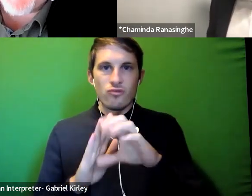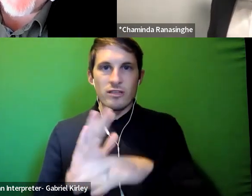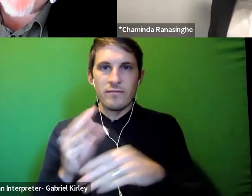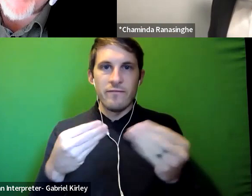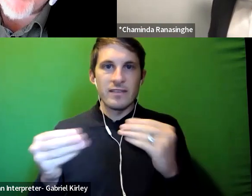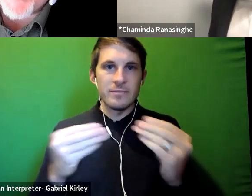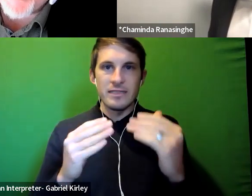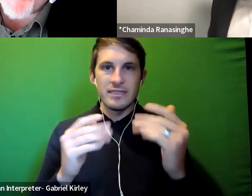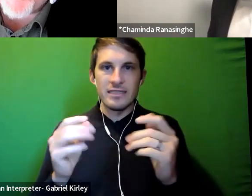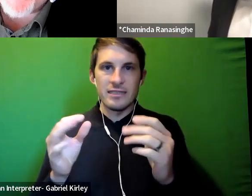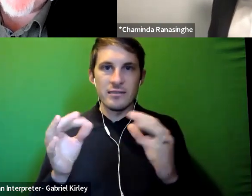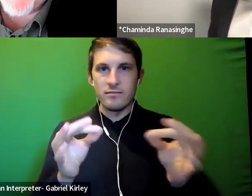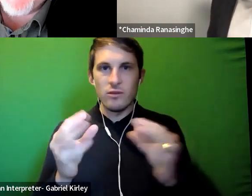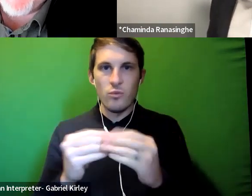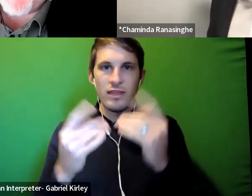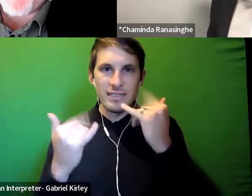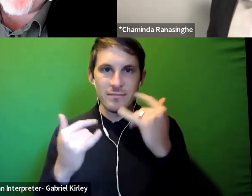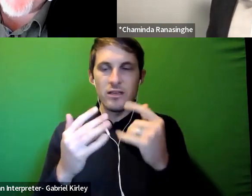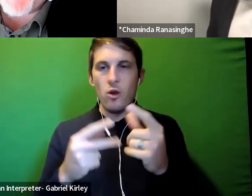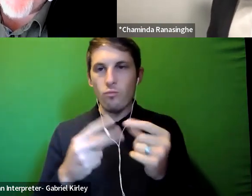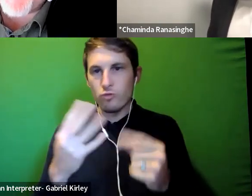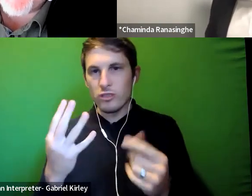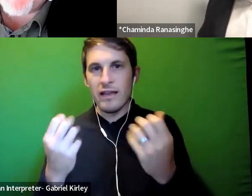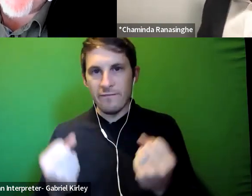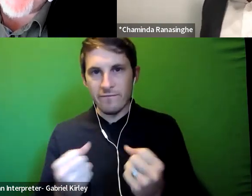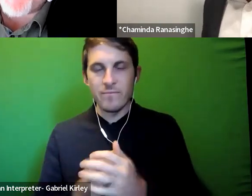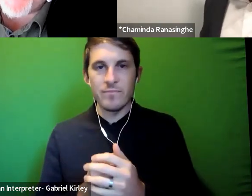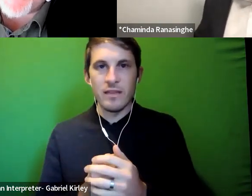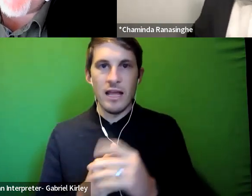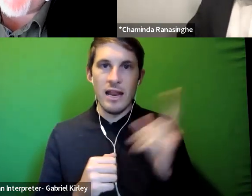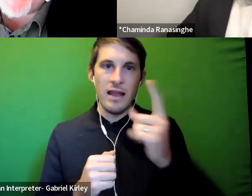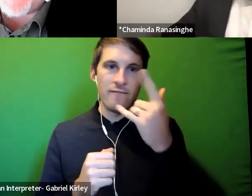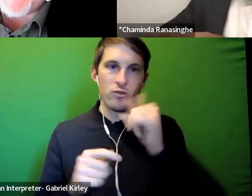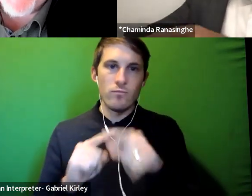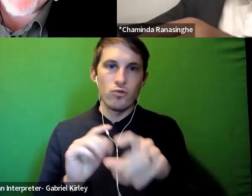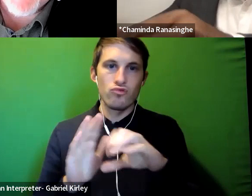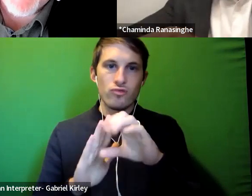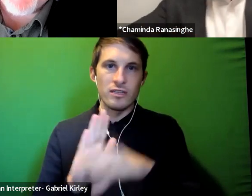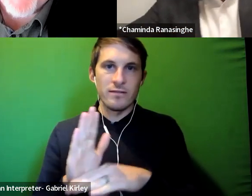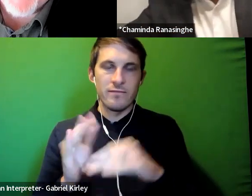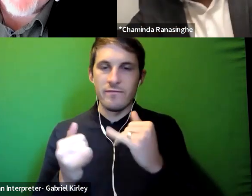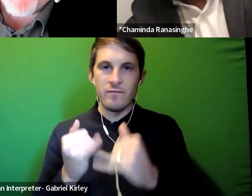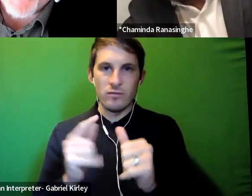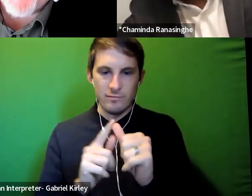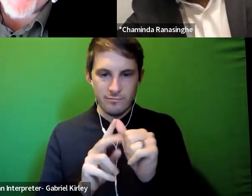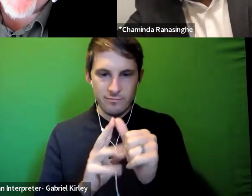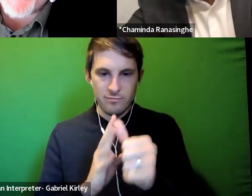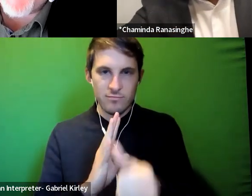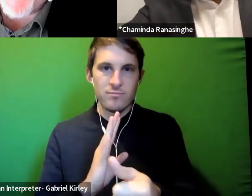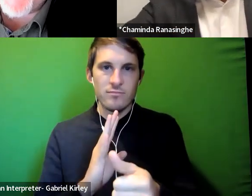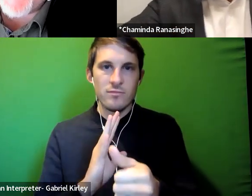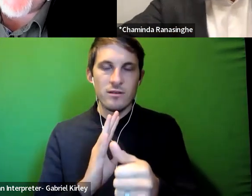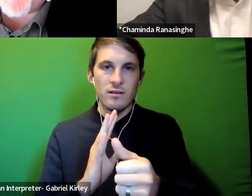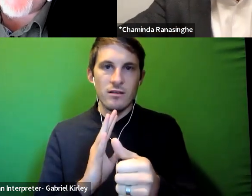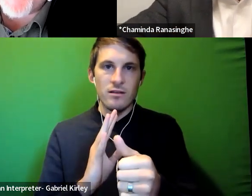in assessment. There was flexibility. There was options. Unfortunately, most curriculum now seems fairly linear. Do A, go to B, go to C, then